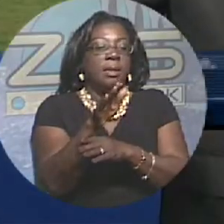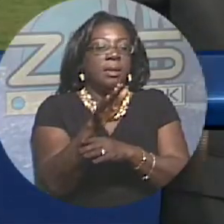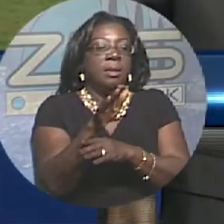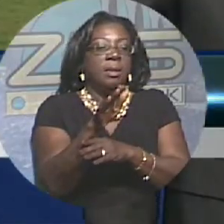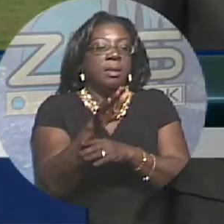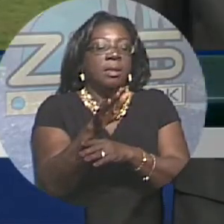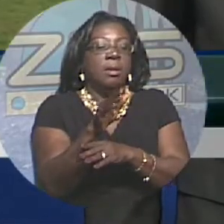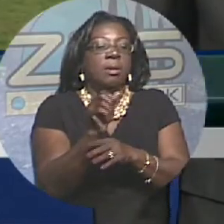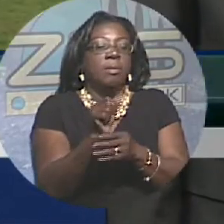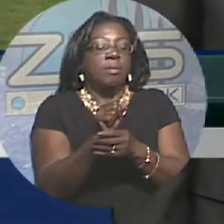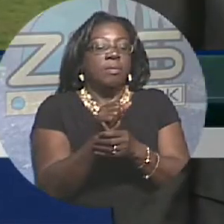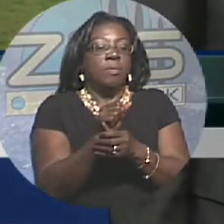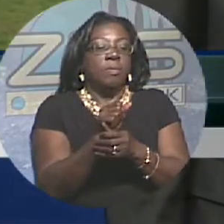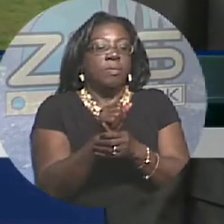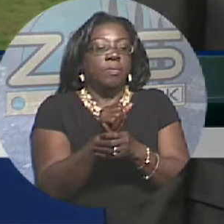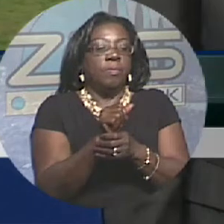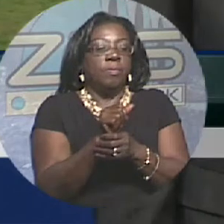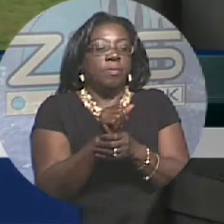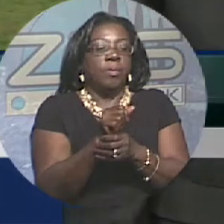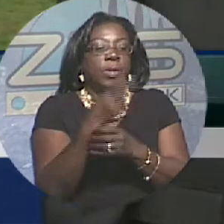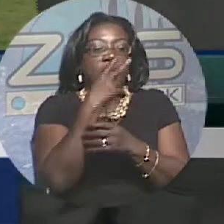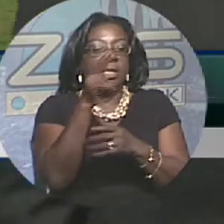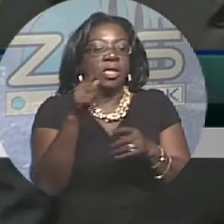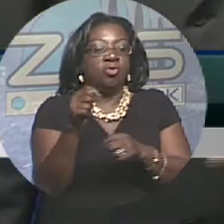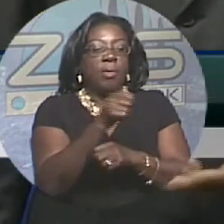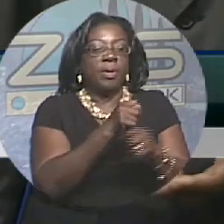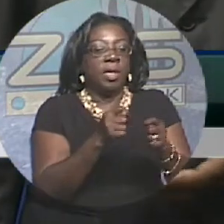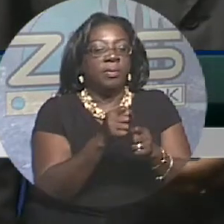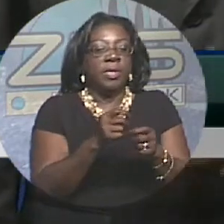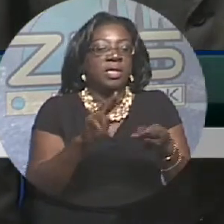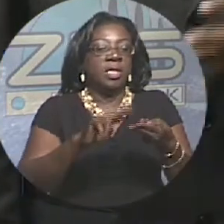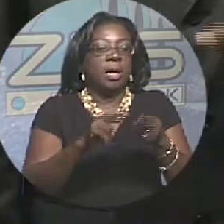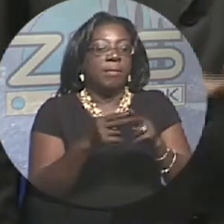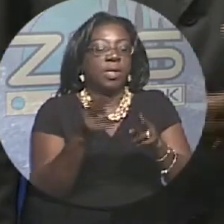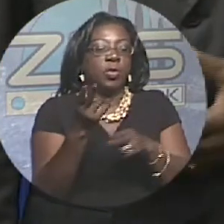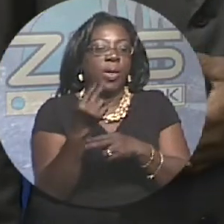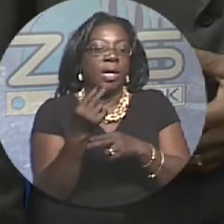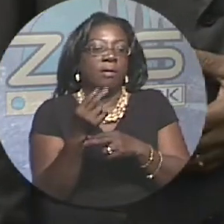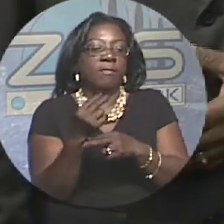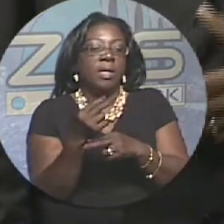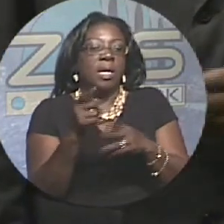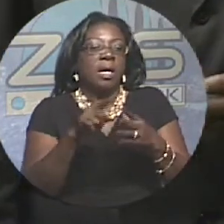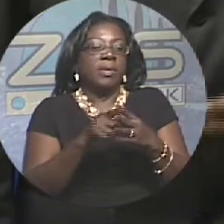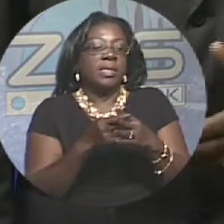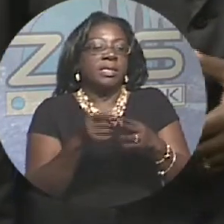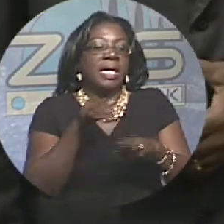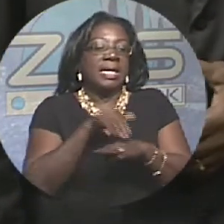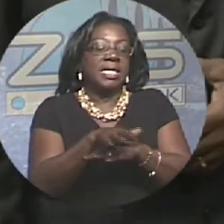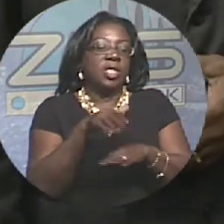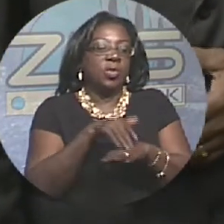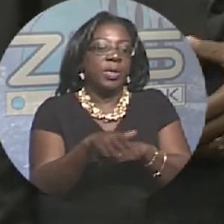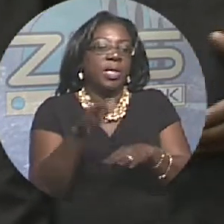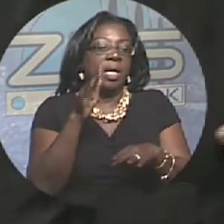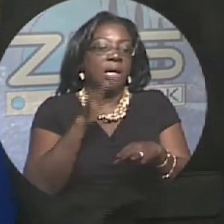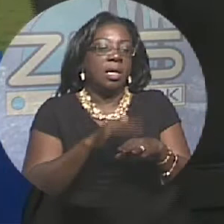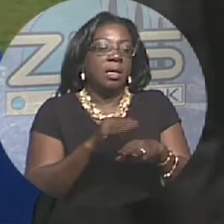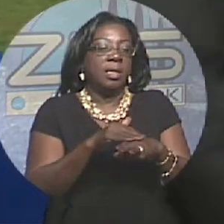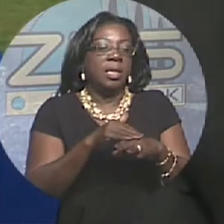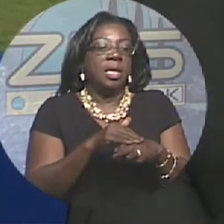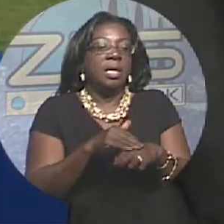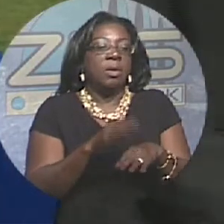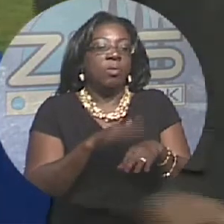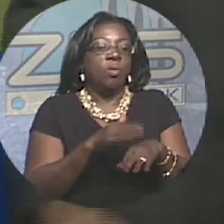Of course, yeah, you mentioned we could possibly see Tropical Depression number 12, and we could start issuing alerts later on tonight as the system